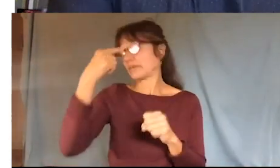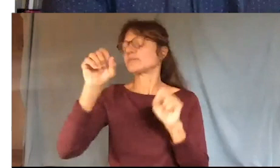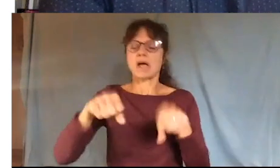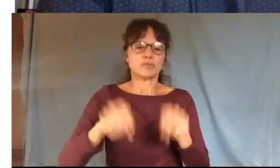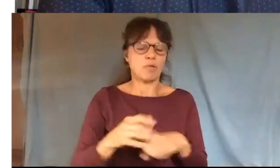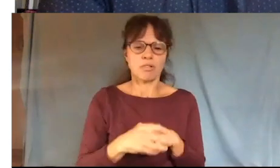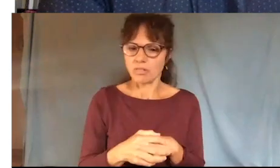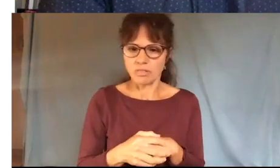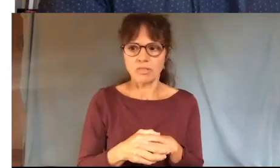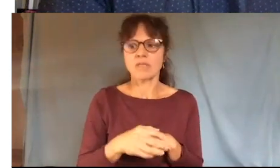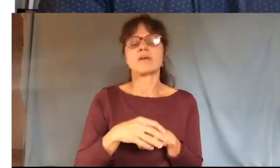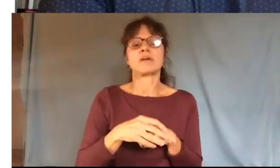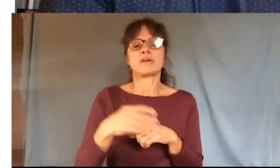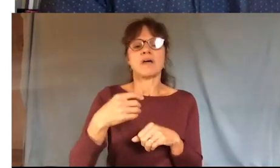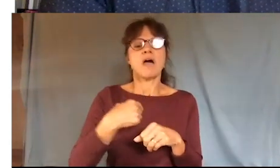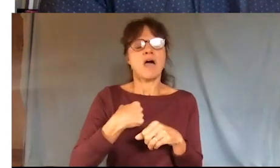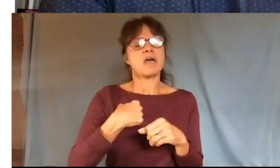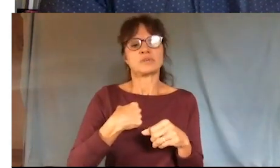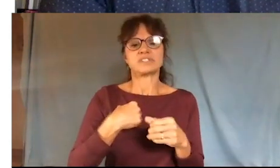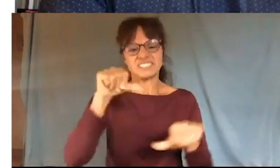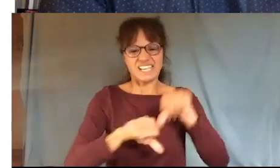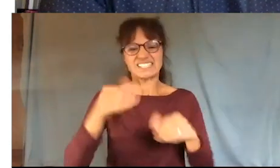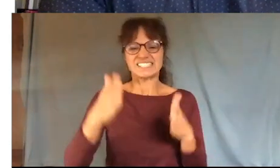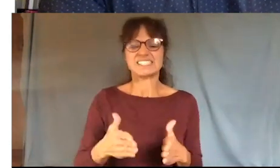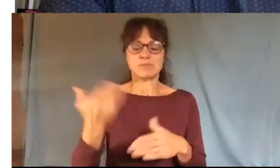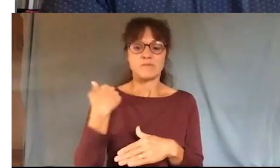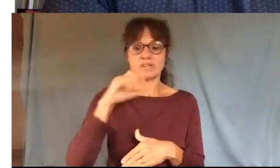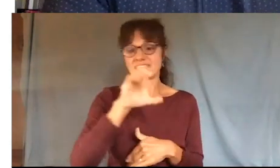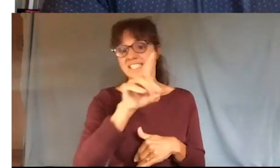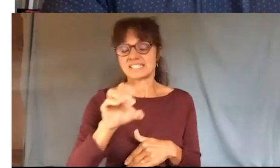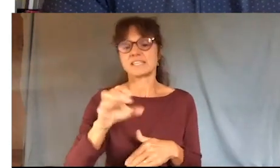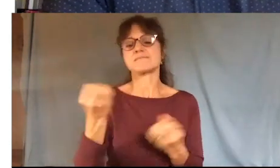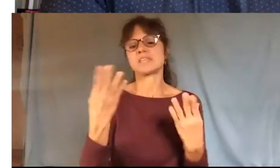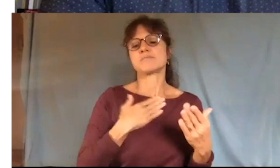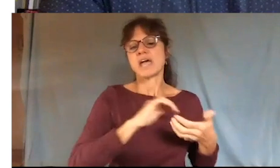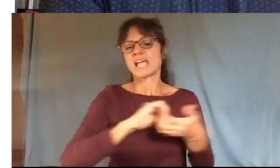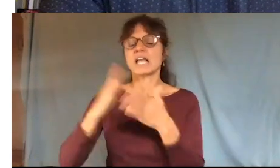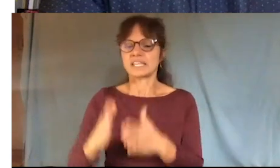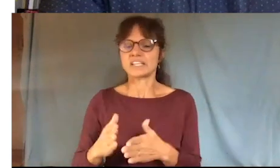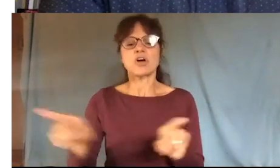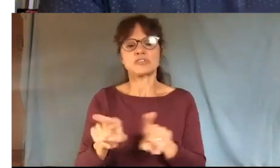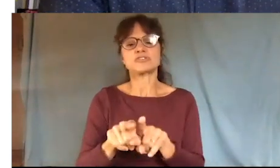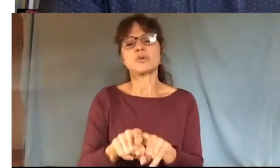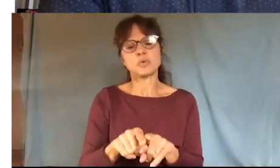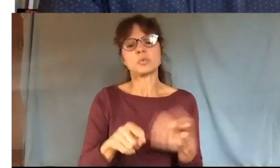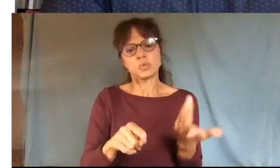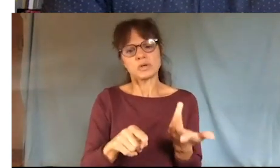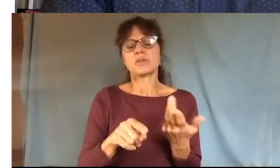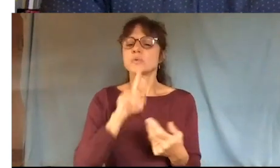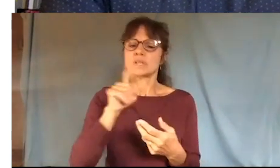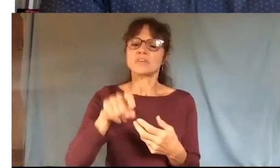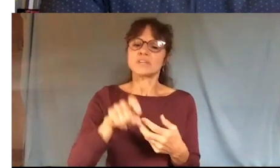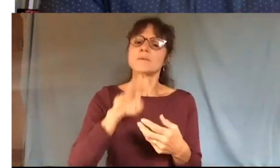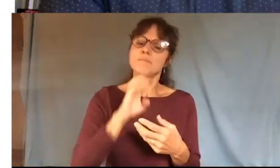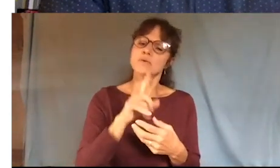part of a pledge that I have taken when I was a scientist at CDC and many of my colleagues at CDC have taken. And the pledge is you be diligent